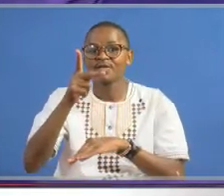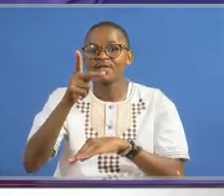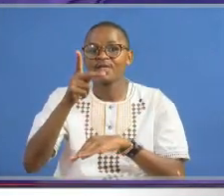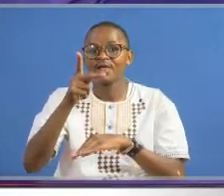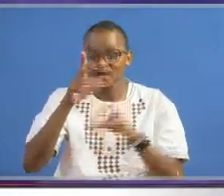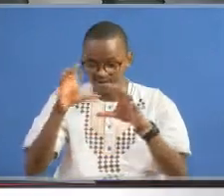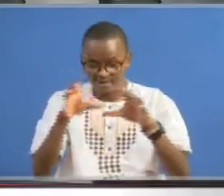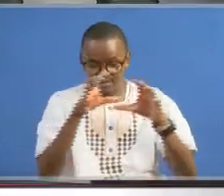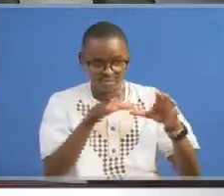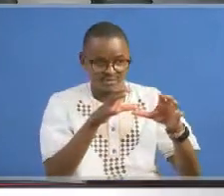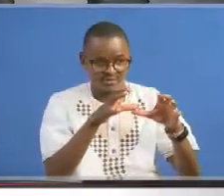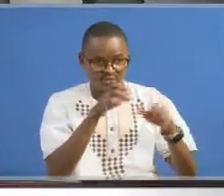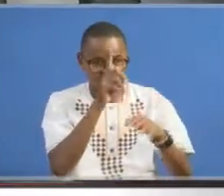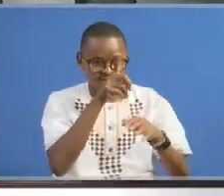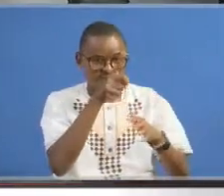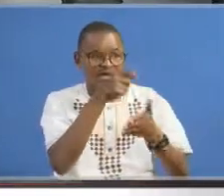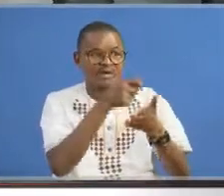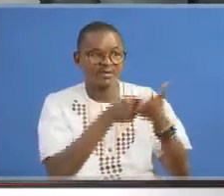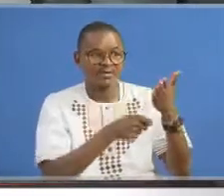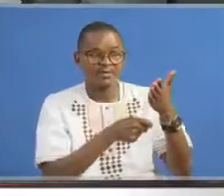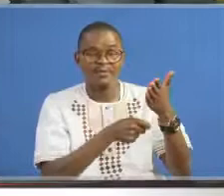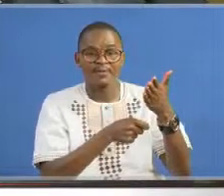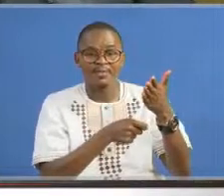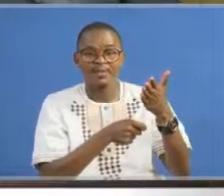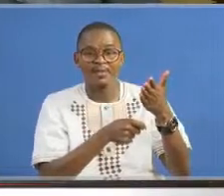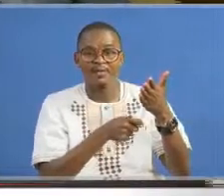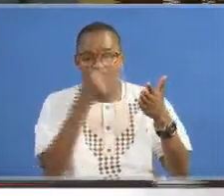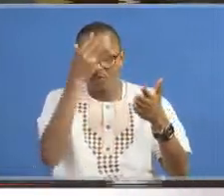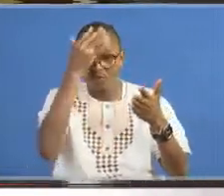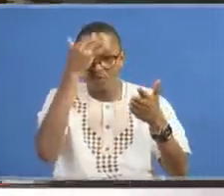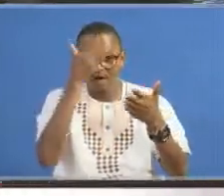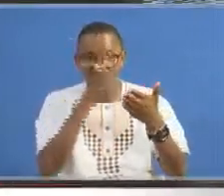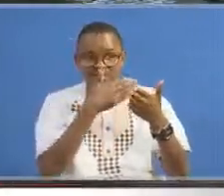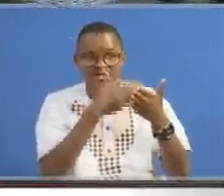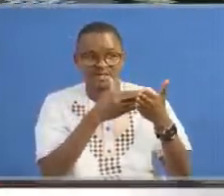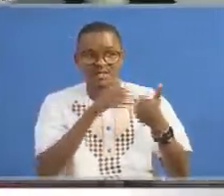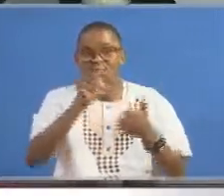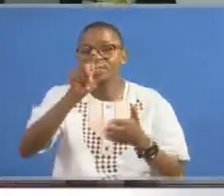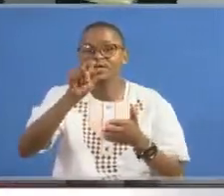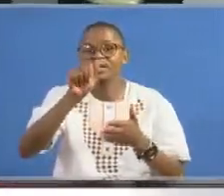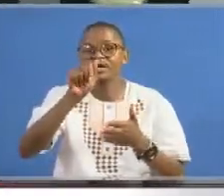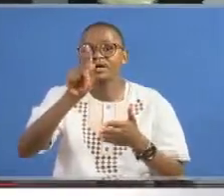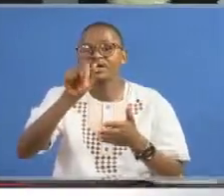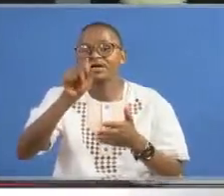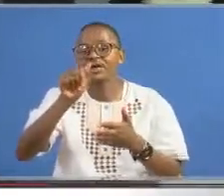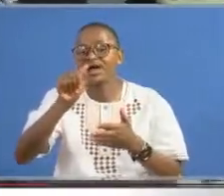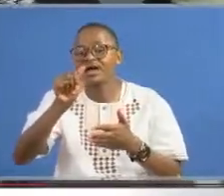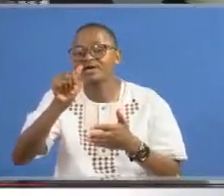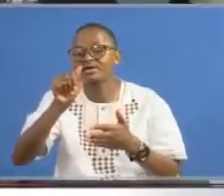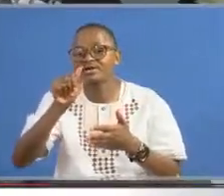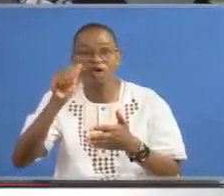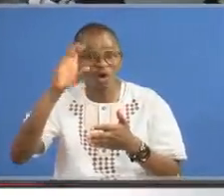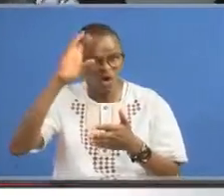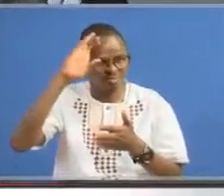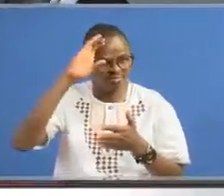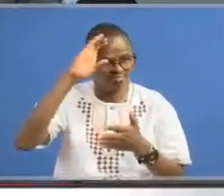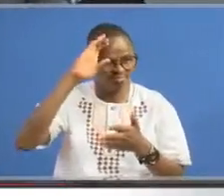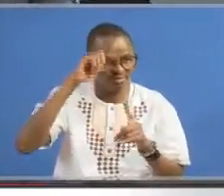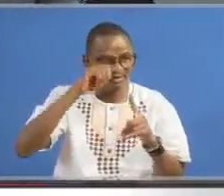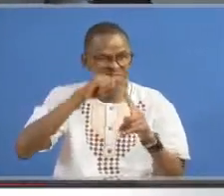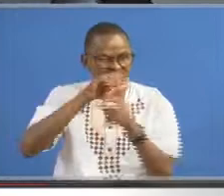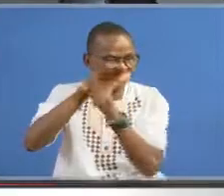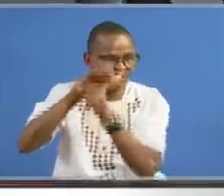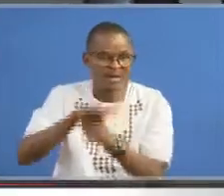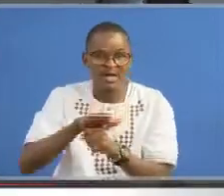Board threatened to press charges against him over his song release dubbed Taka Taka, which its content appeared to demean